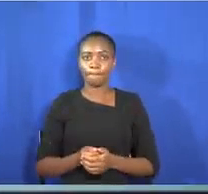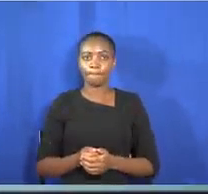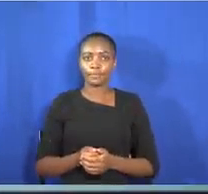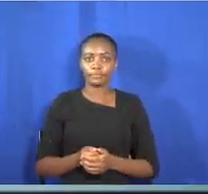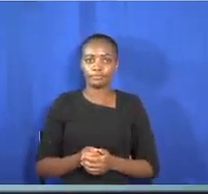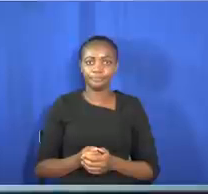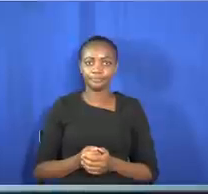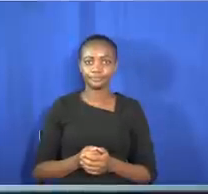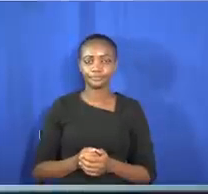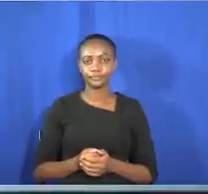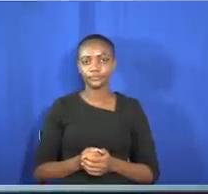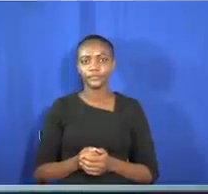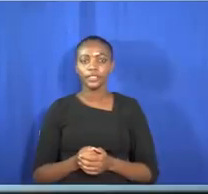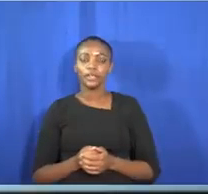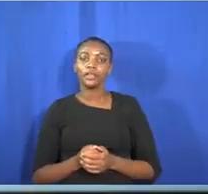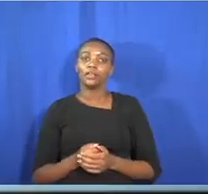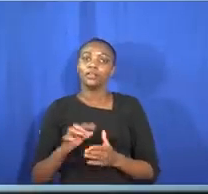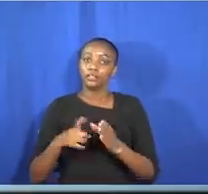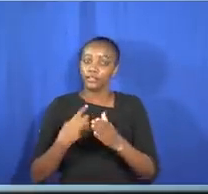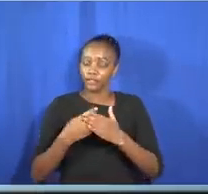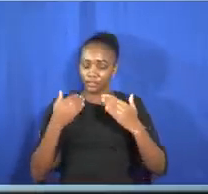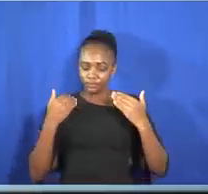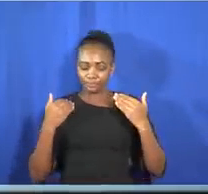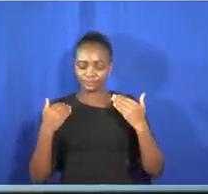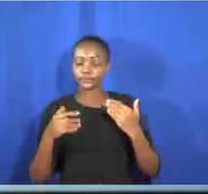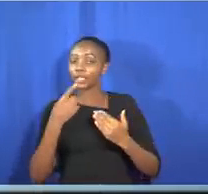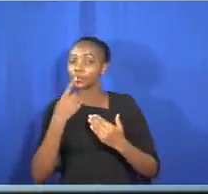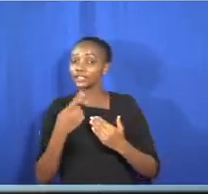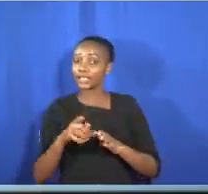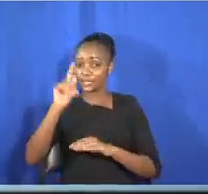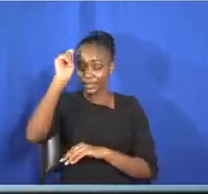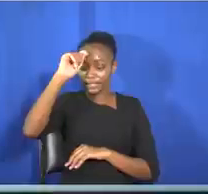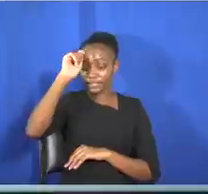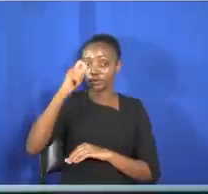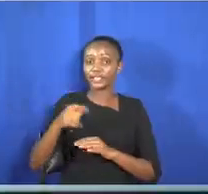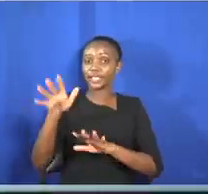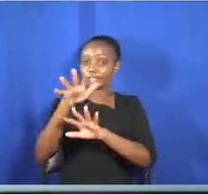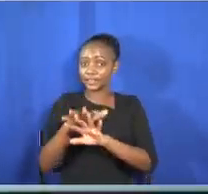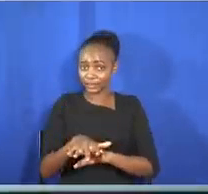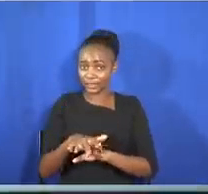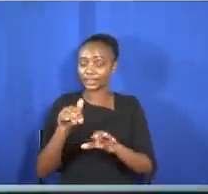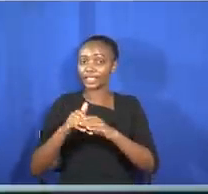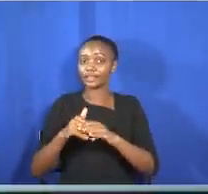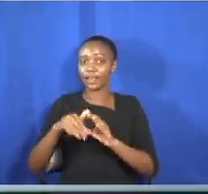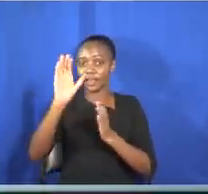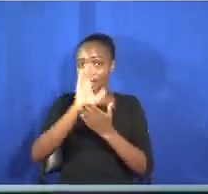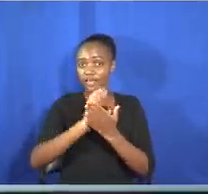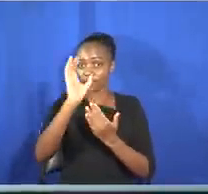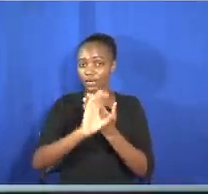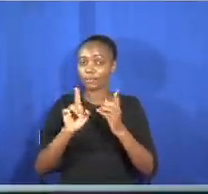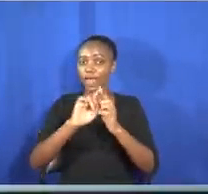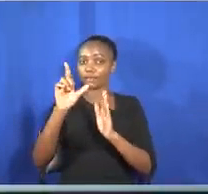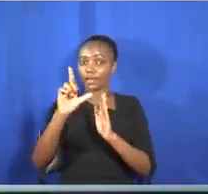in this, is inbuilt in this curriculum. Then we move on. So we have said these theories have been integrated in the design